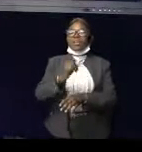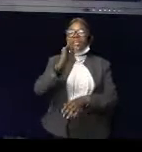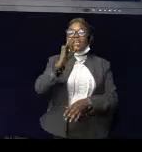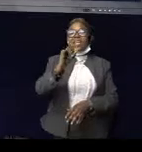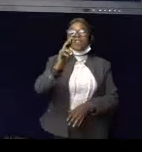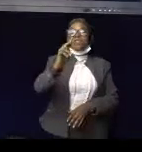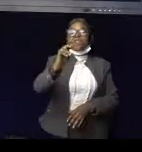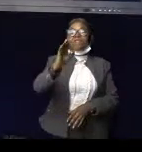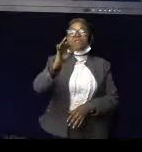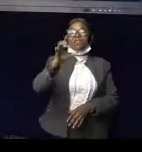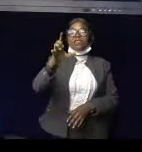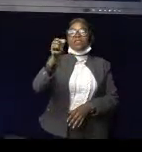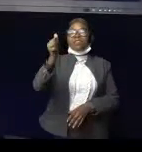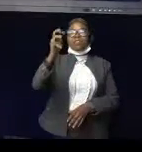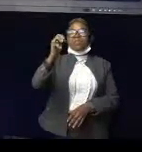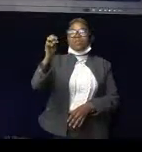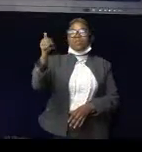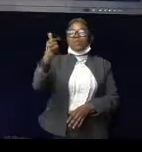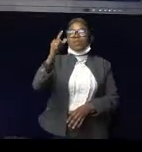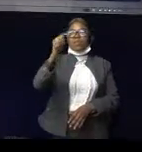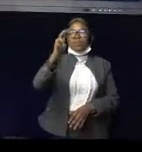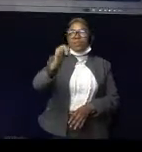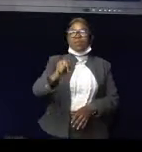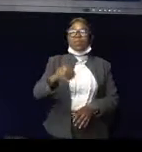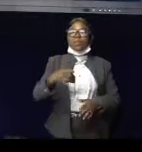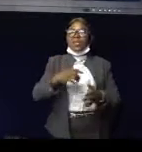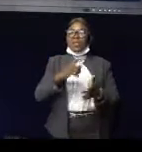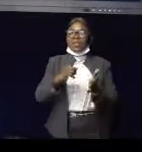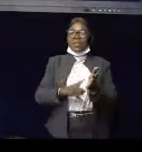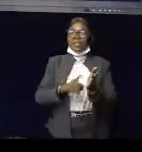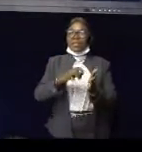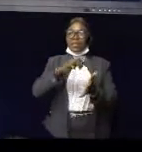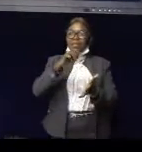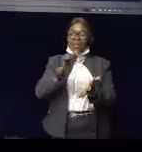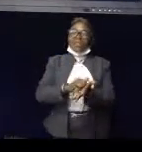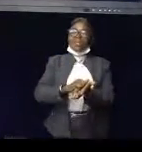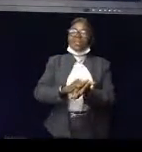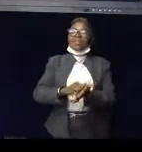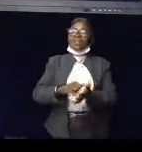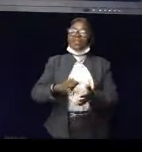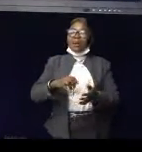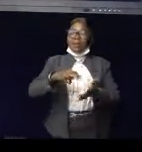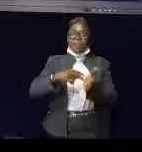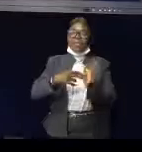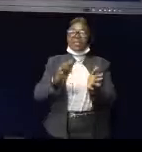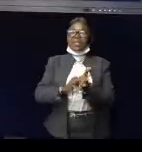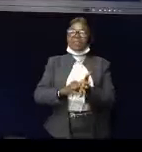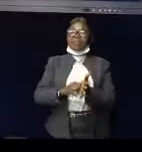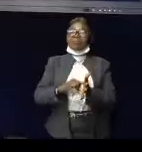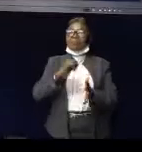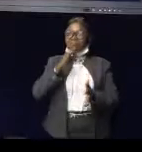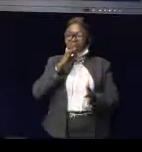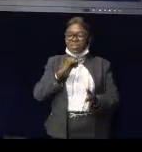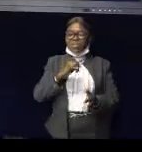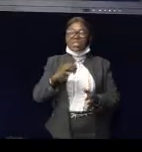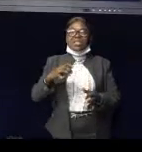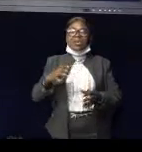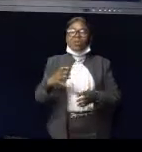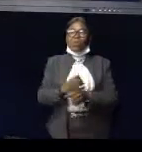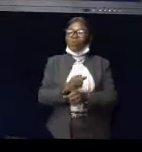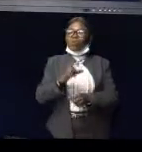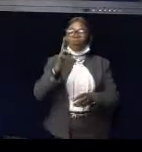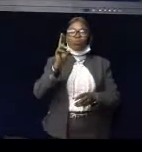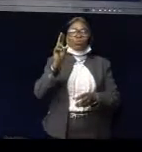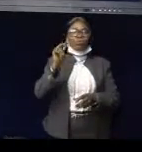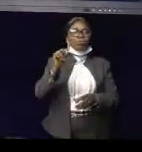that causes inflammation. What does that mean? That means a swelling of the liver. It